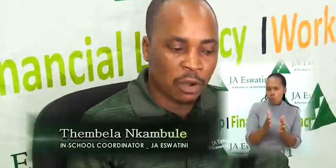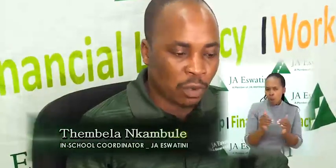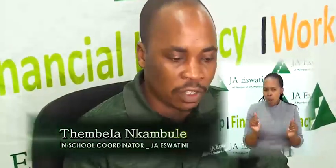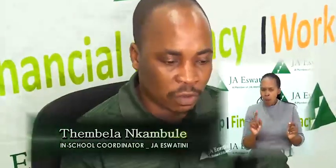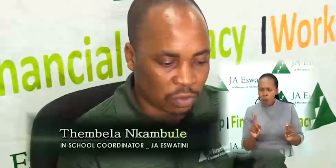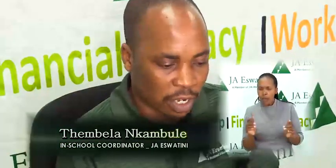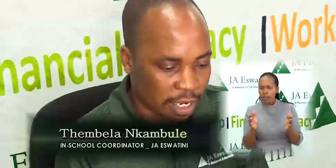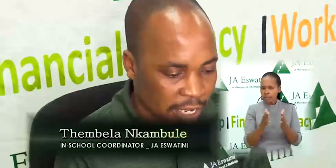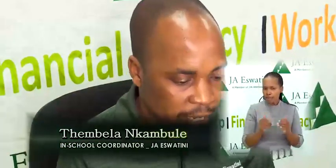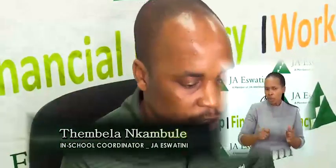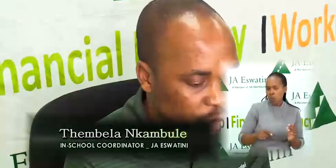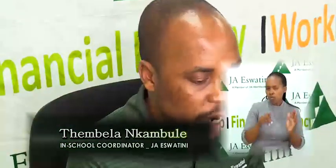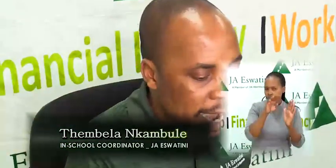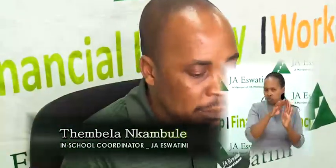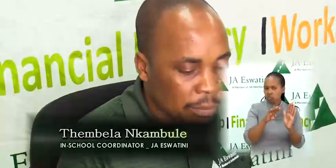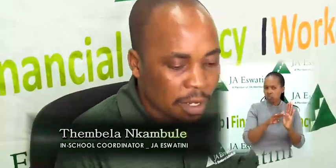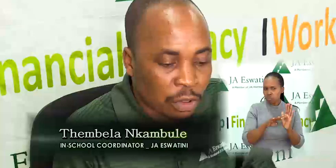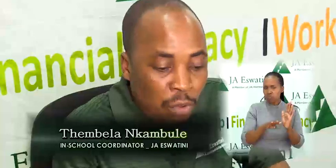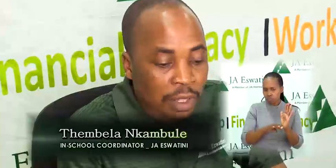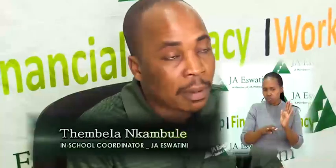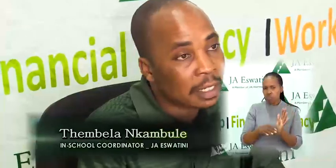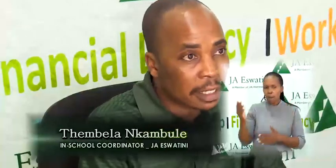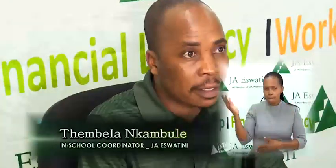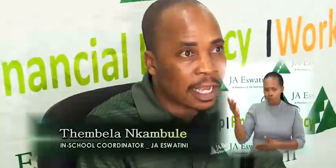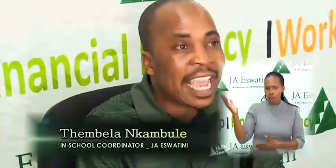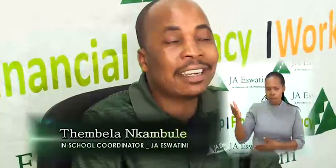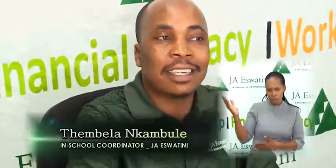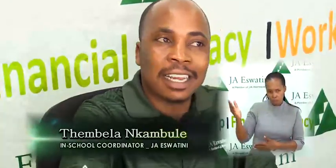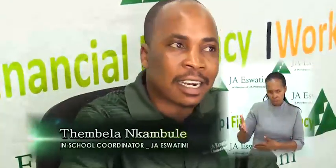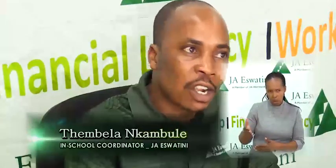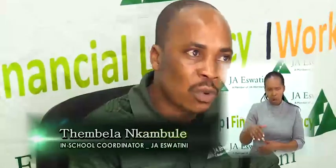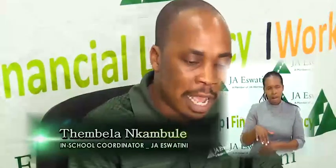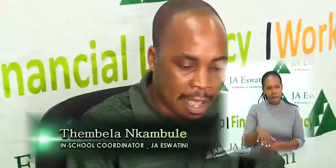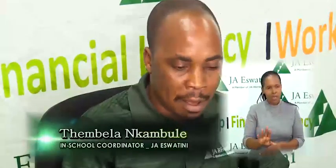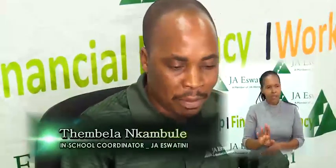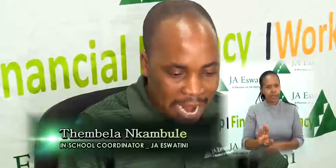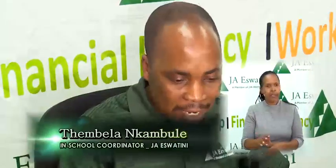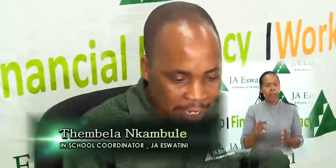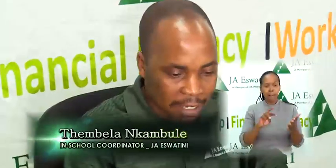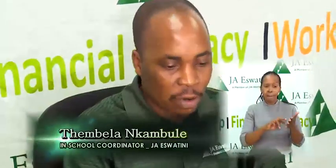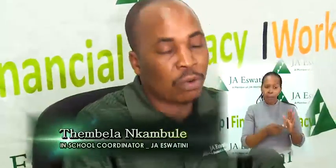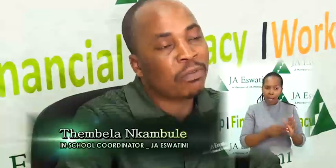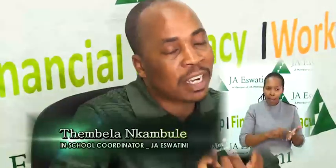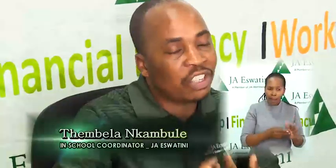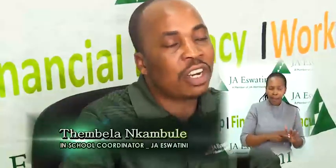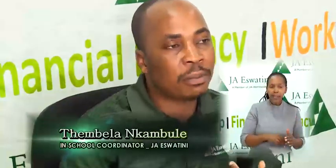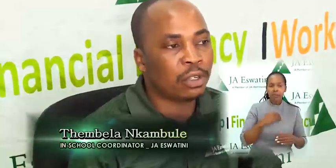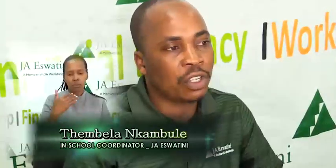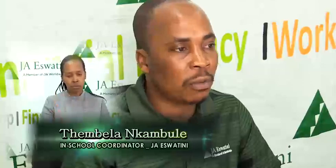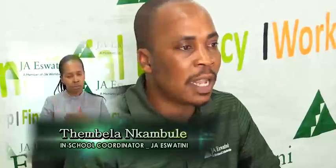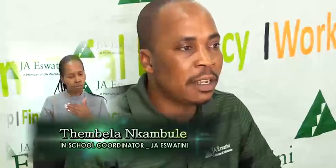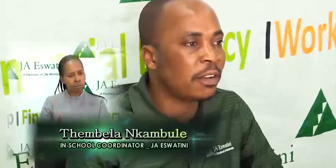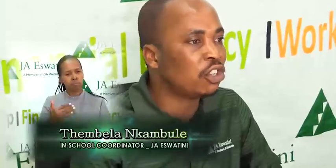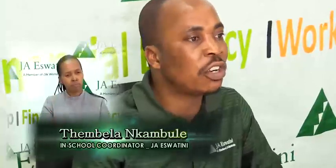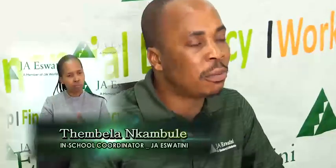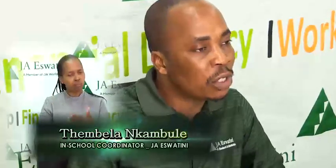company, which is to say it has to come through the planning and a regular planning or financial reporting,